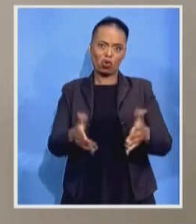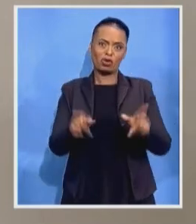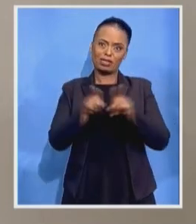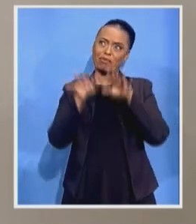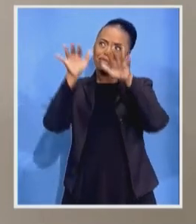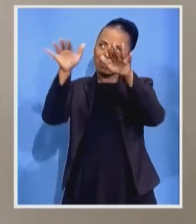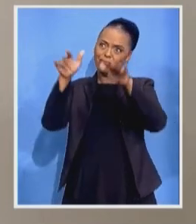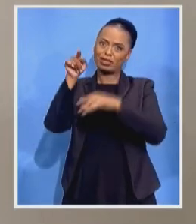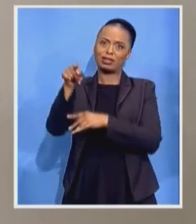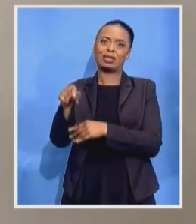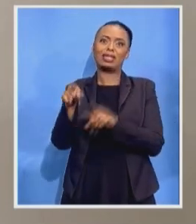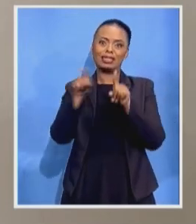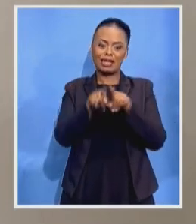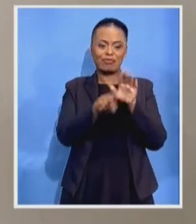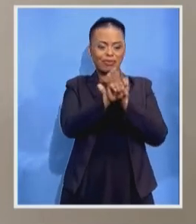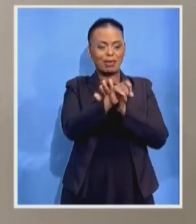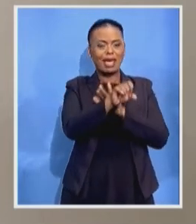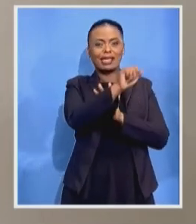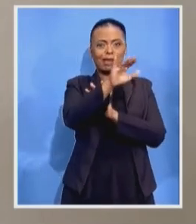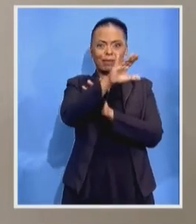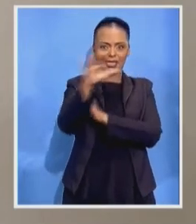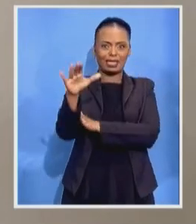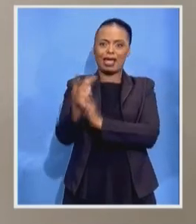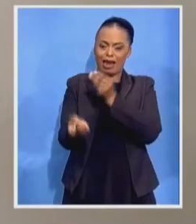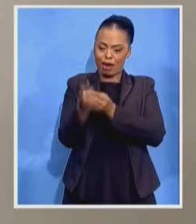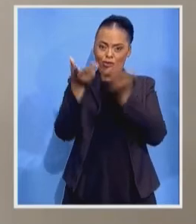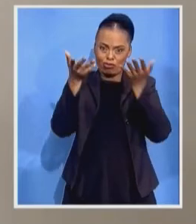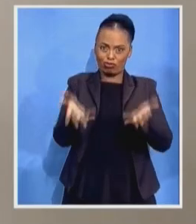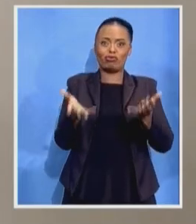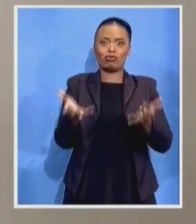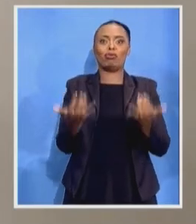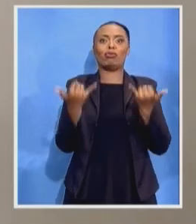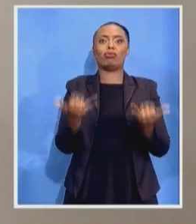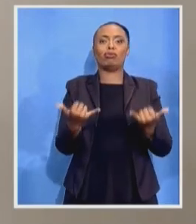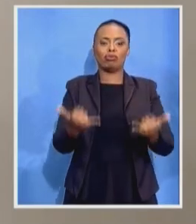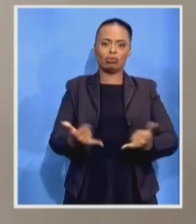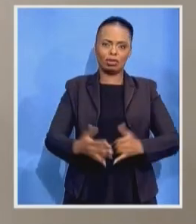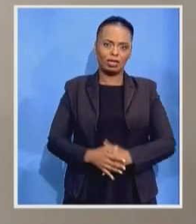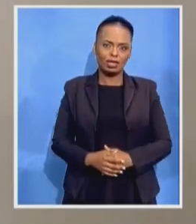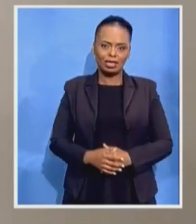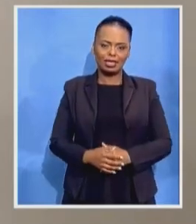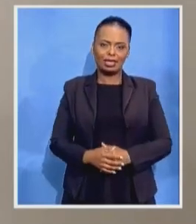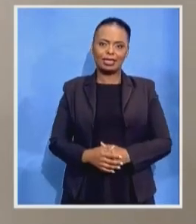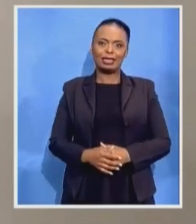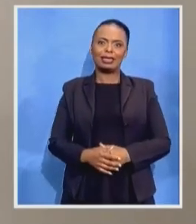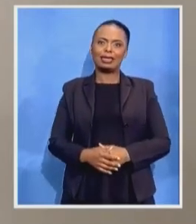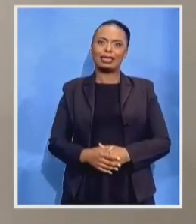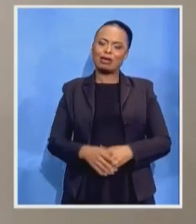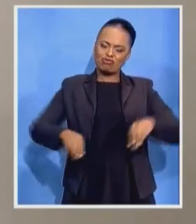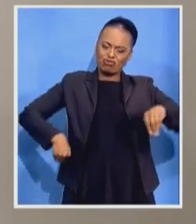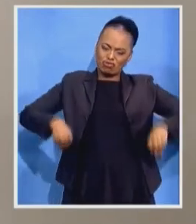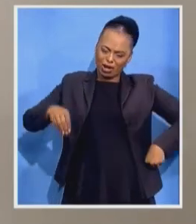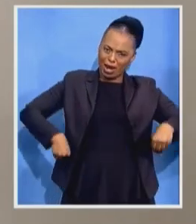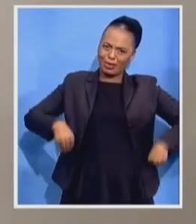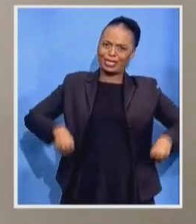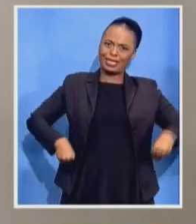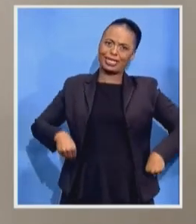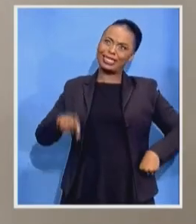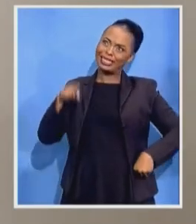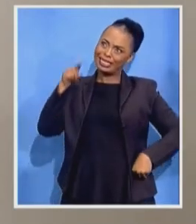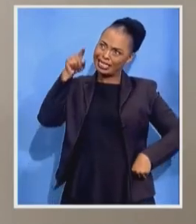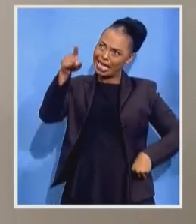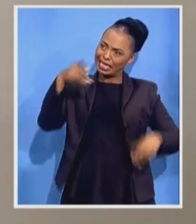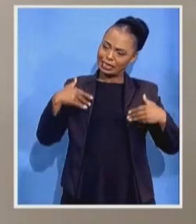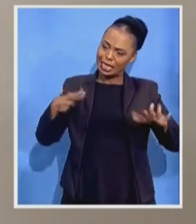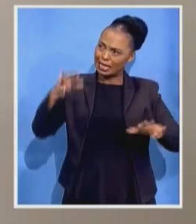SABC. In fact, corruption and state capture has caused havoc in